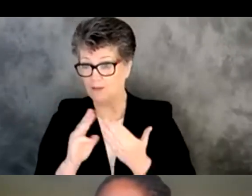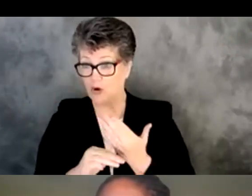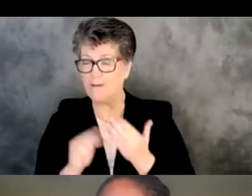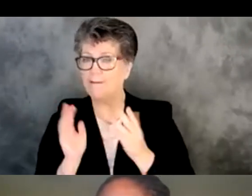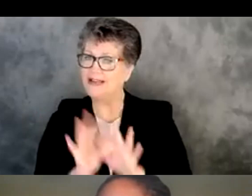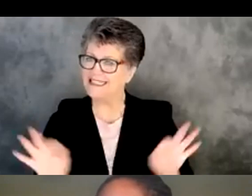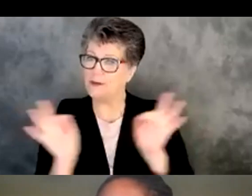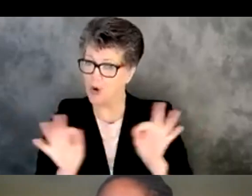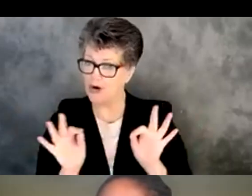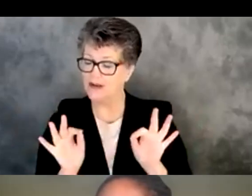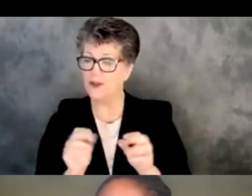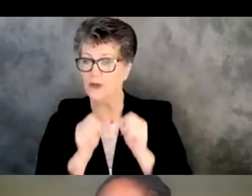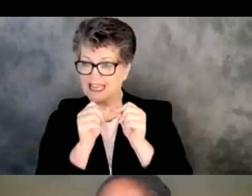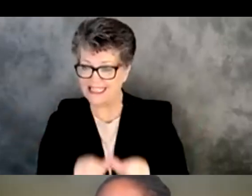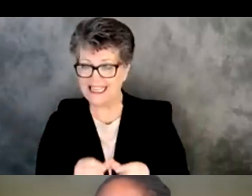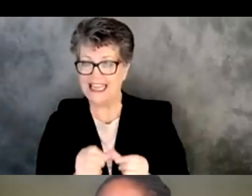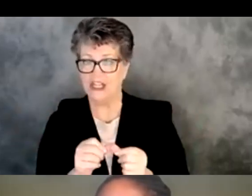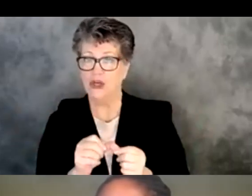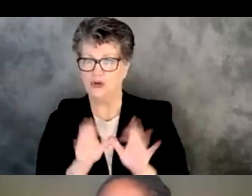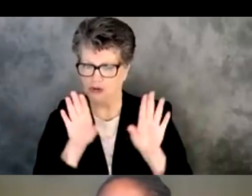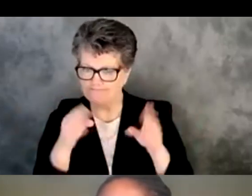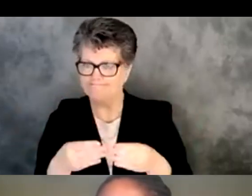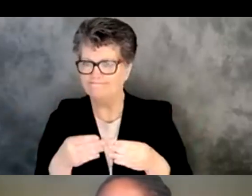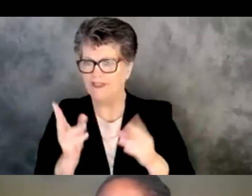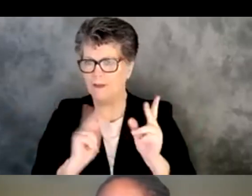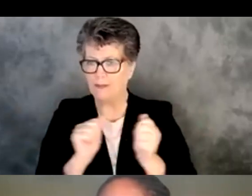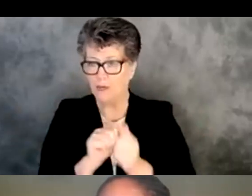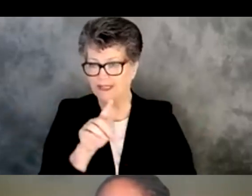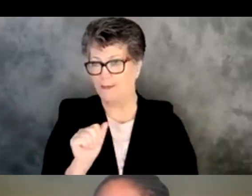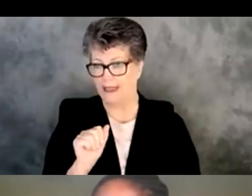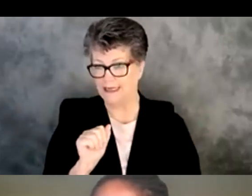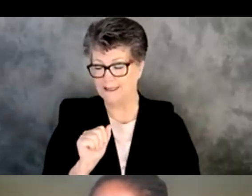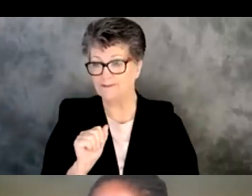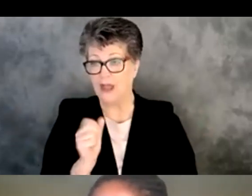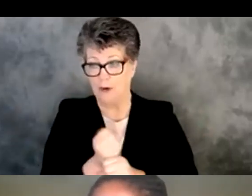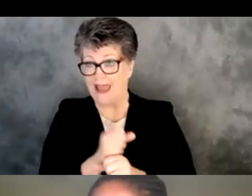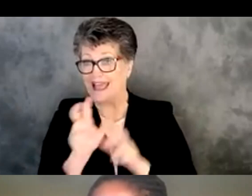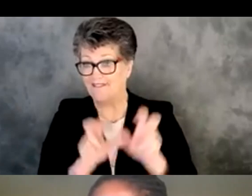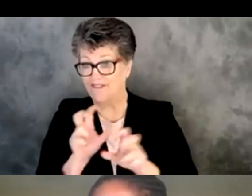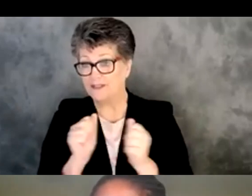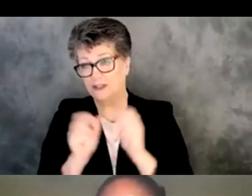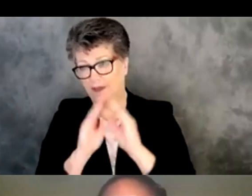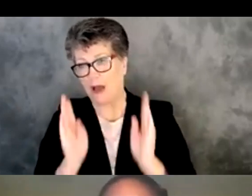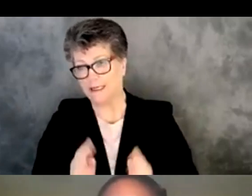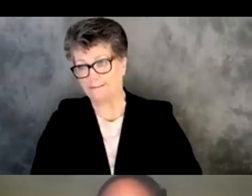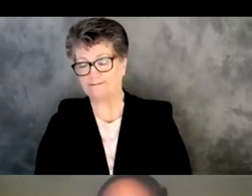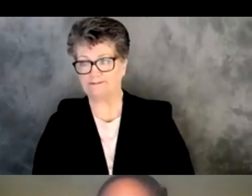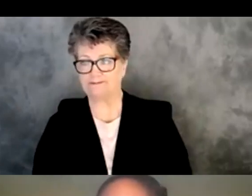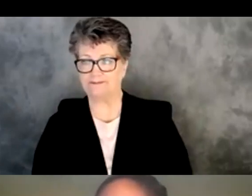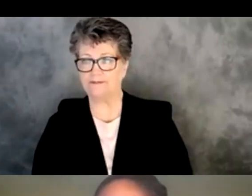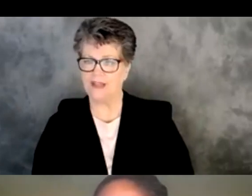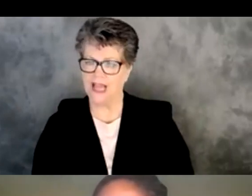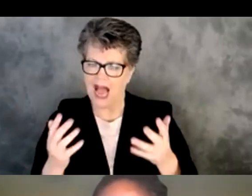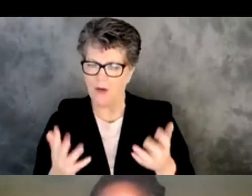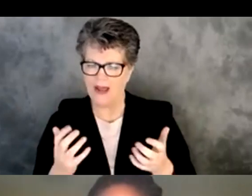important that we continue to center the needs of persons with disabilities when we are making investments in housing. I want to kind